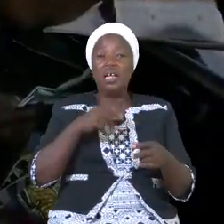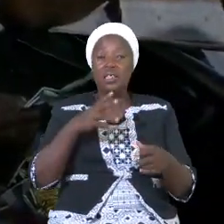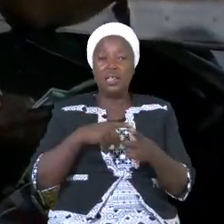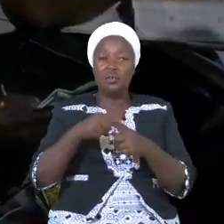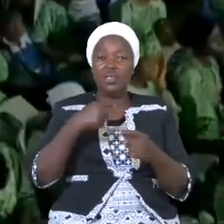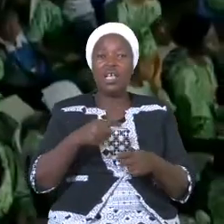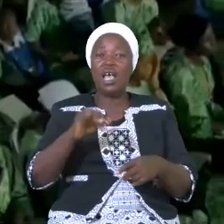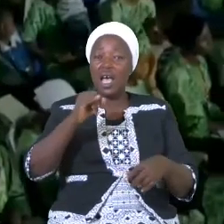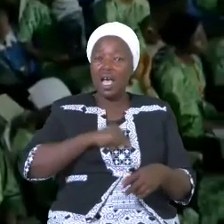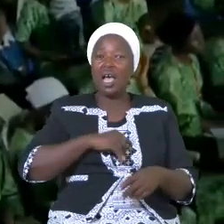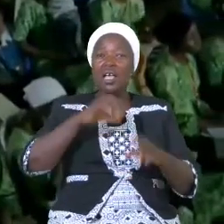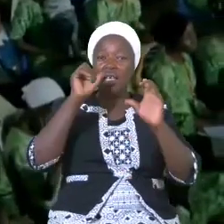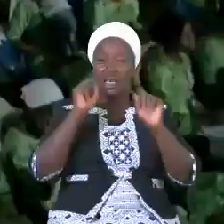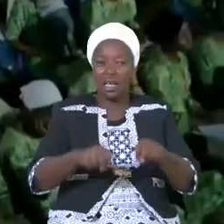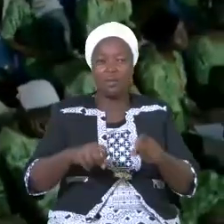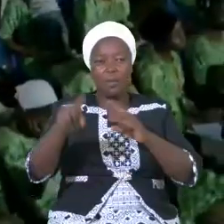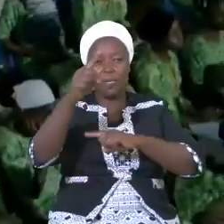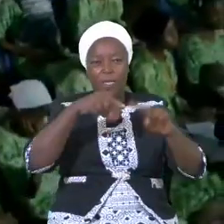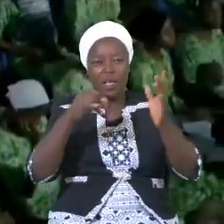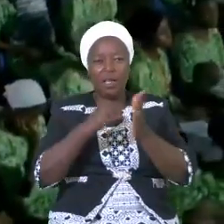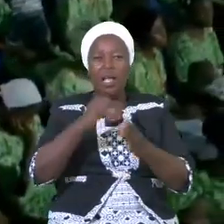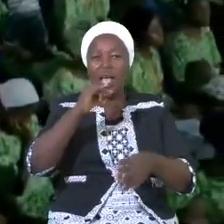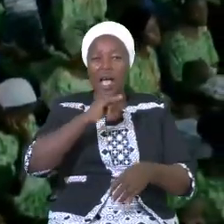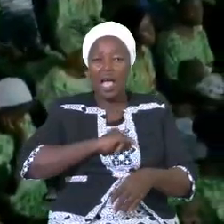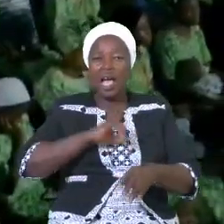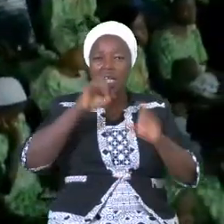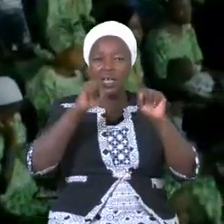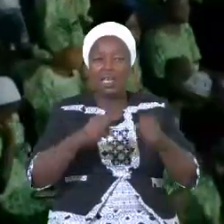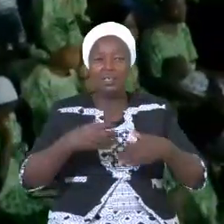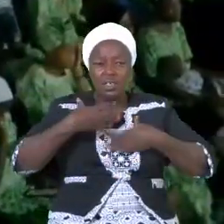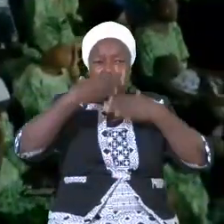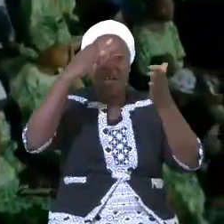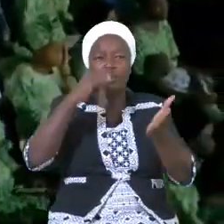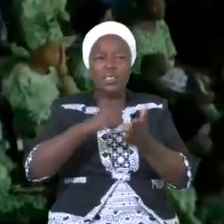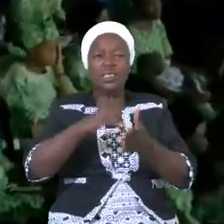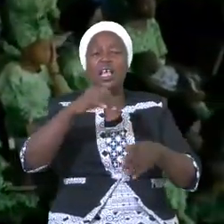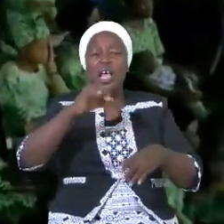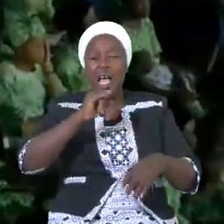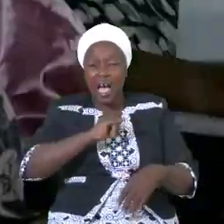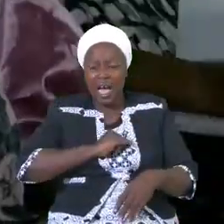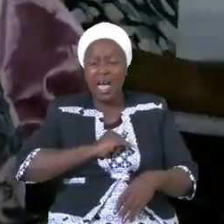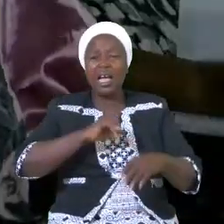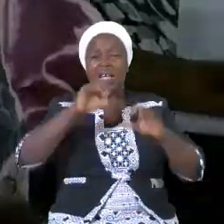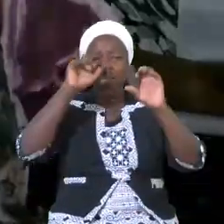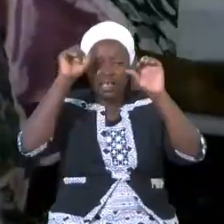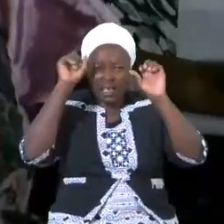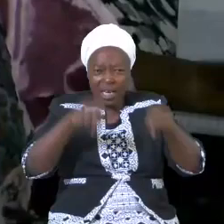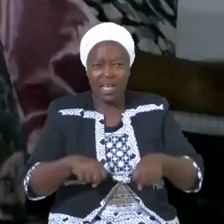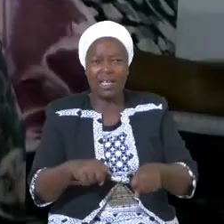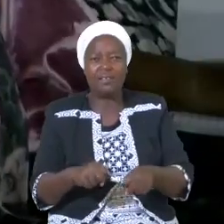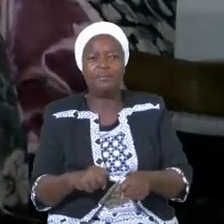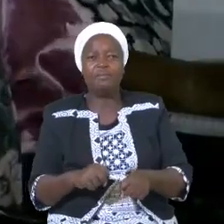can help me leave that voice up i can